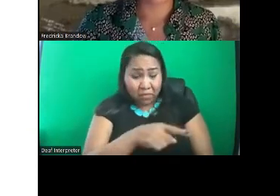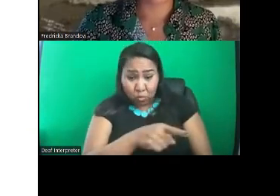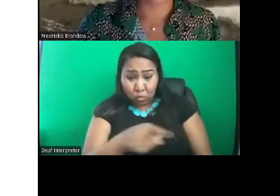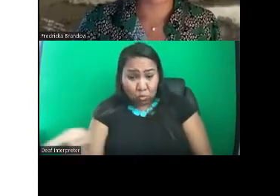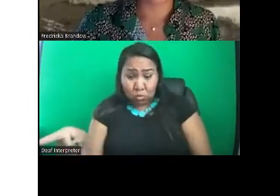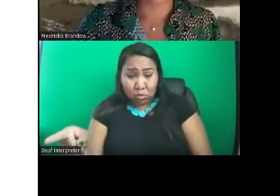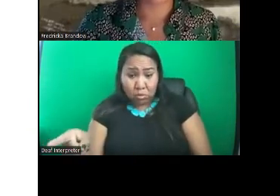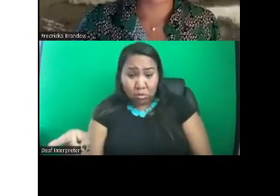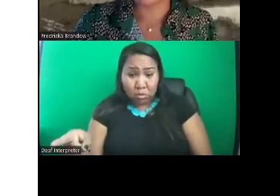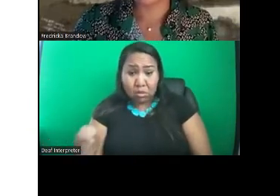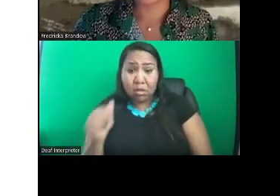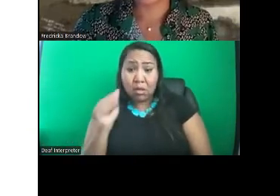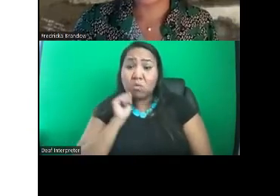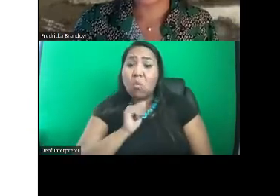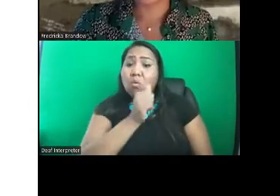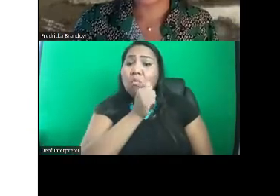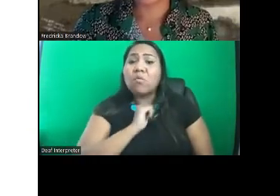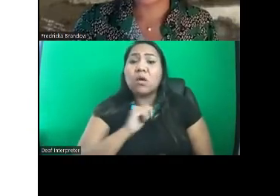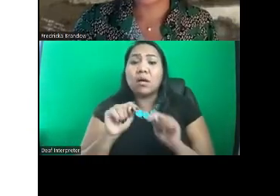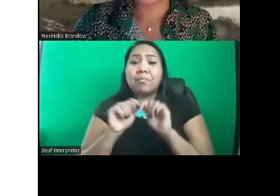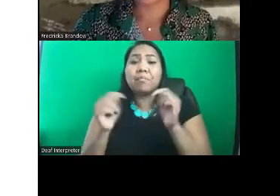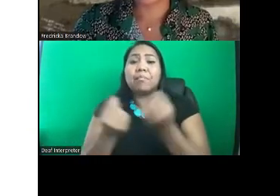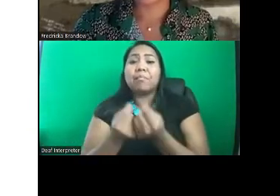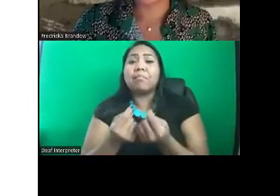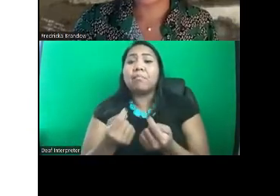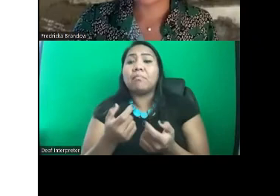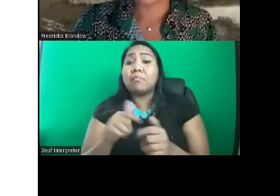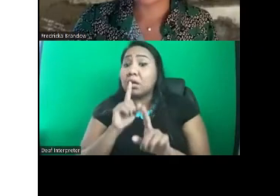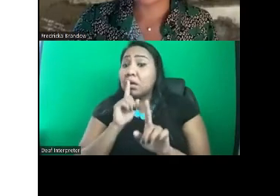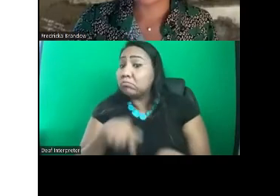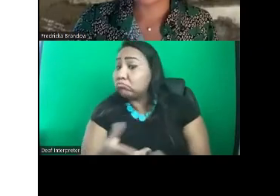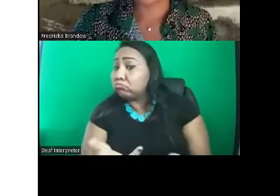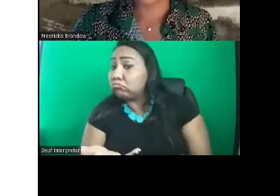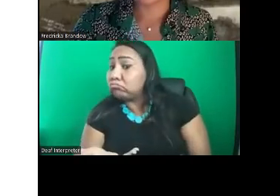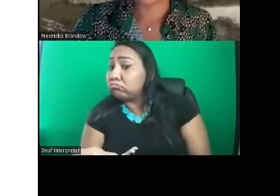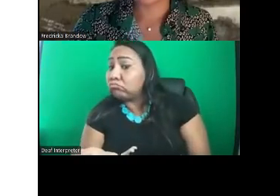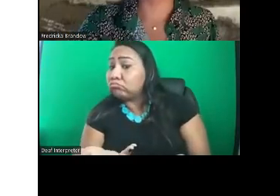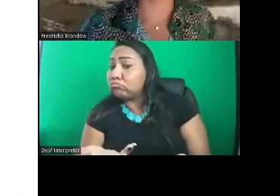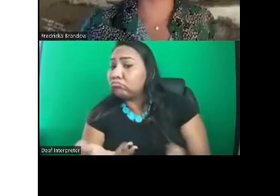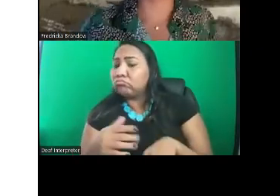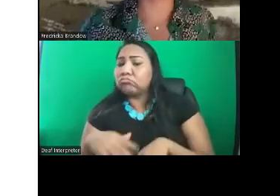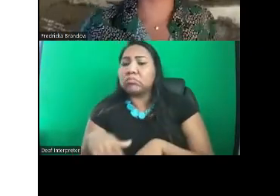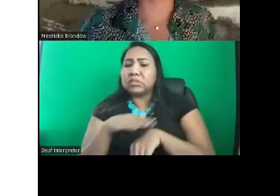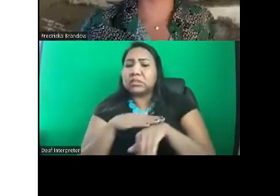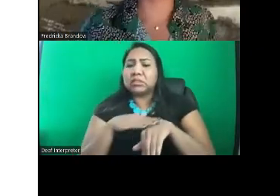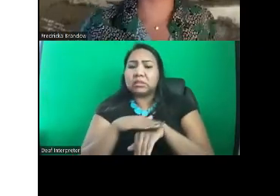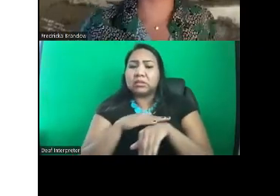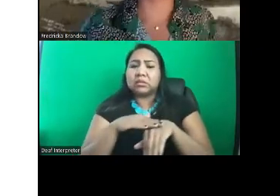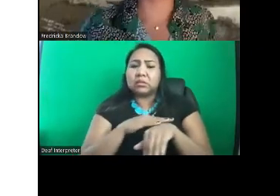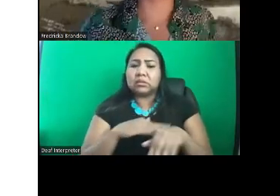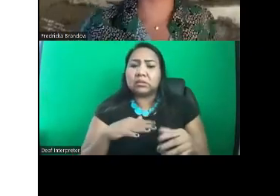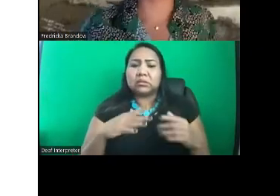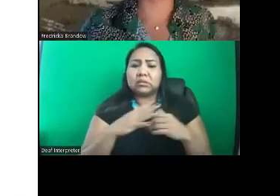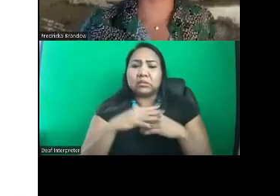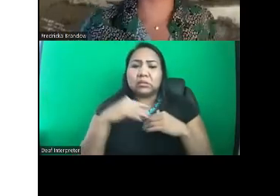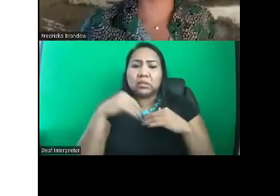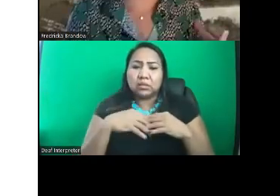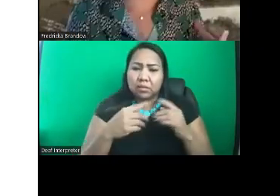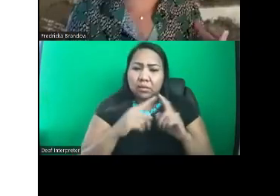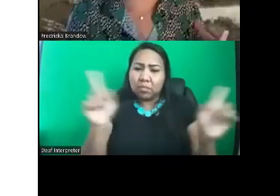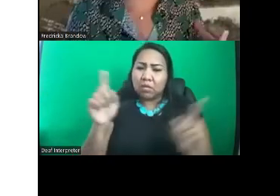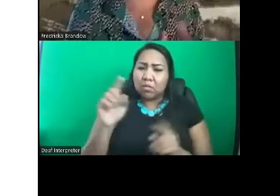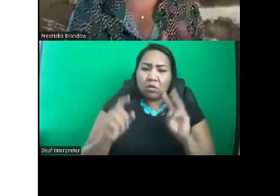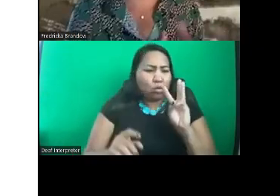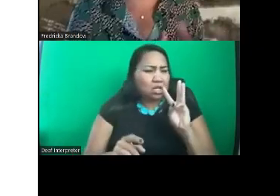team. What does an indigenized classroom look like? What is the difference between a Western